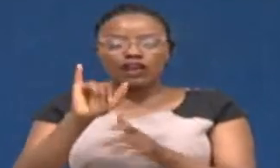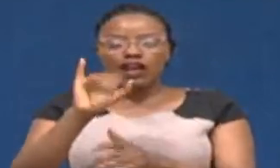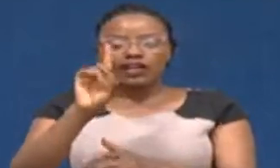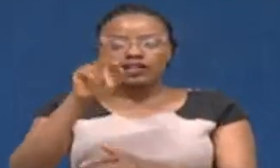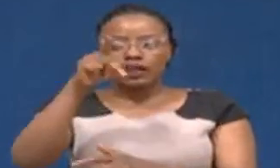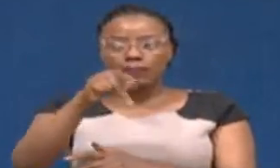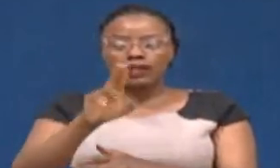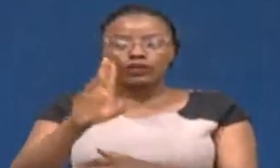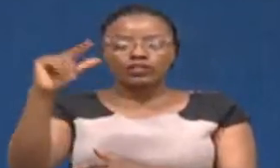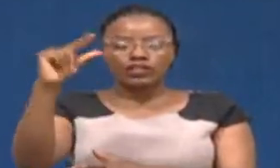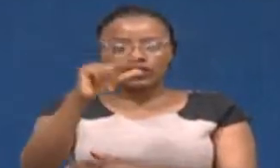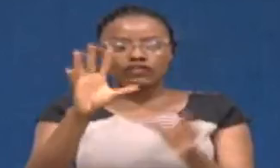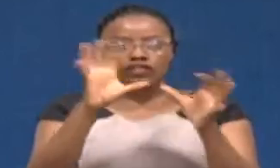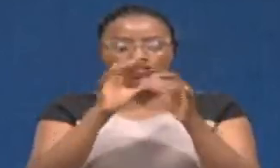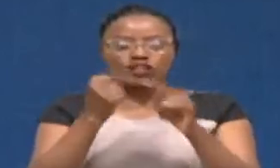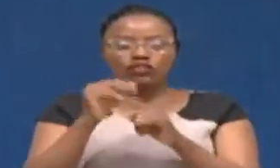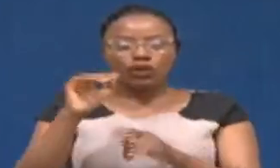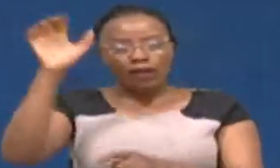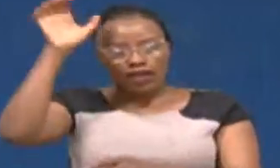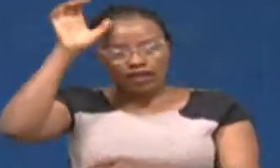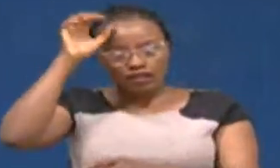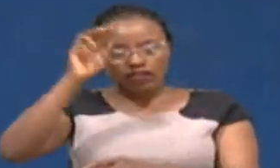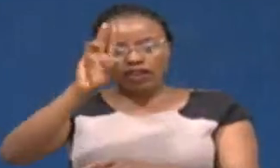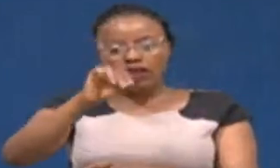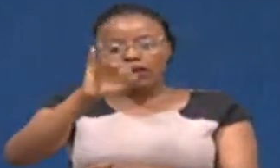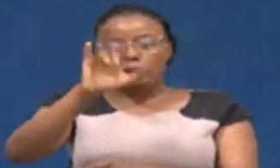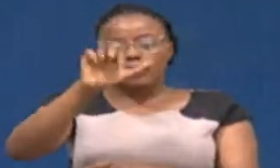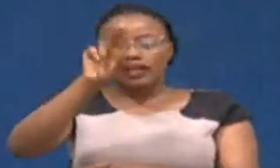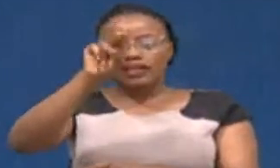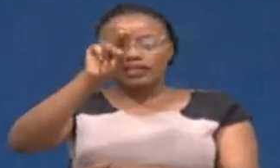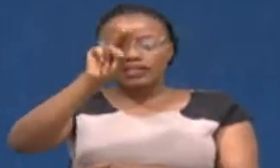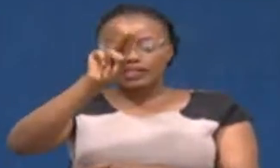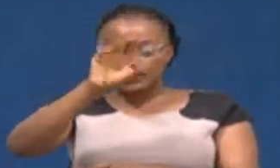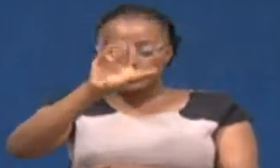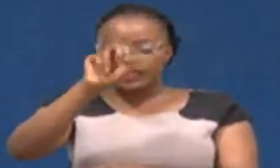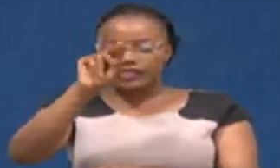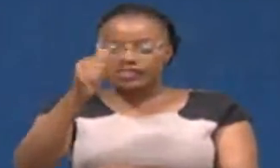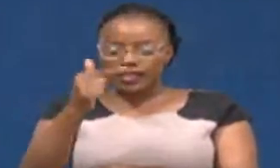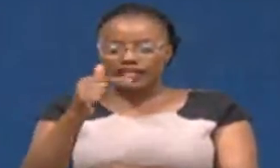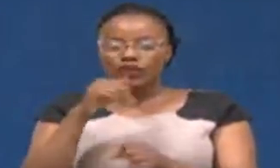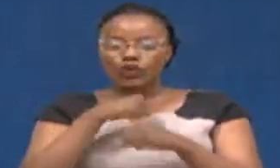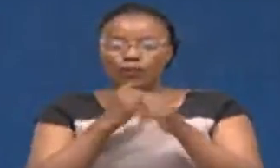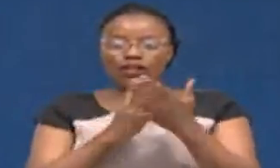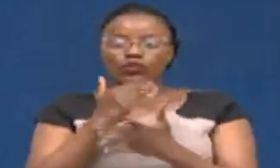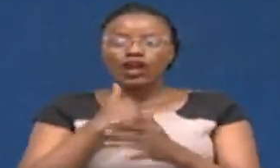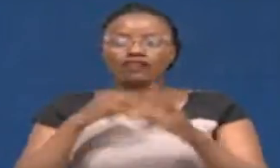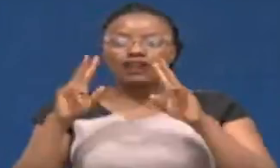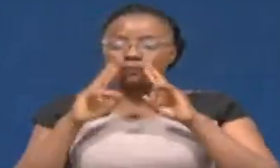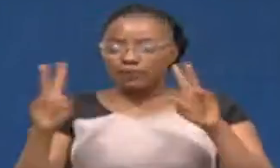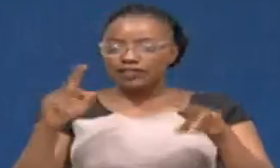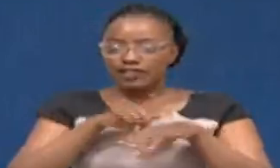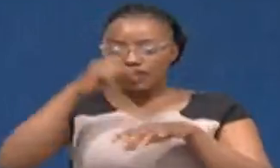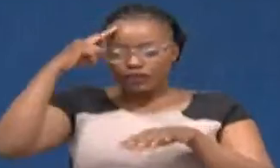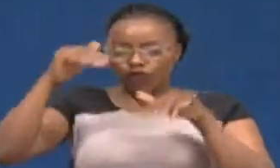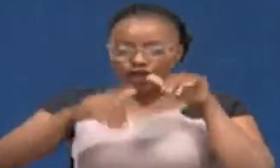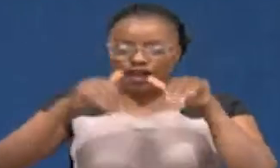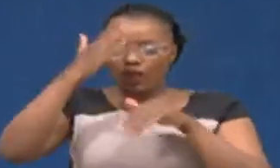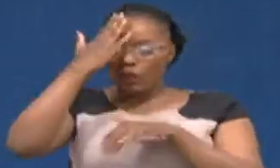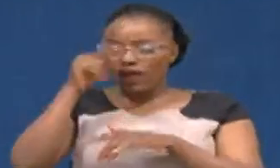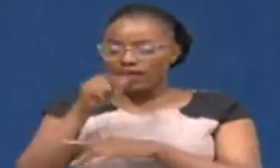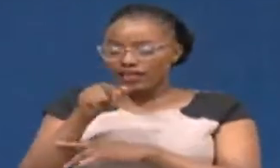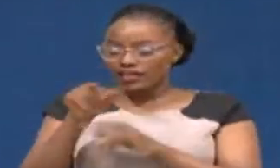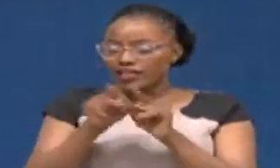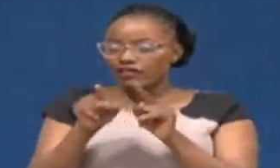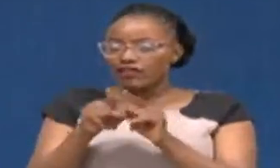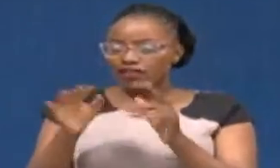in Wasingishu, joining us from Eldoret. Let me bring in Millicent Ouchu on this. Millicent, how do we ensure that there is peace during these elections? Because that really is